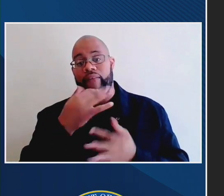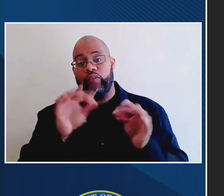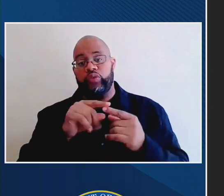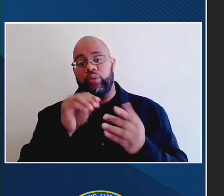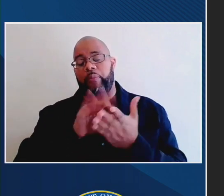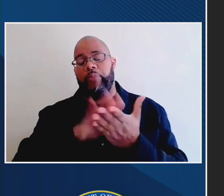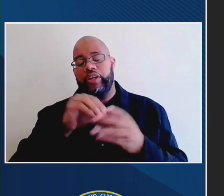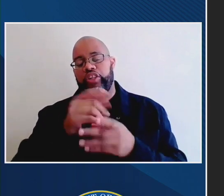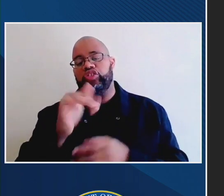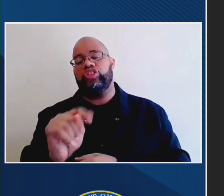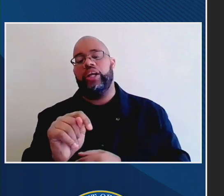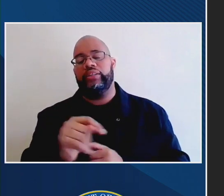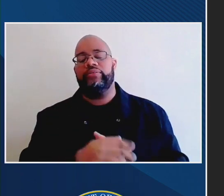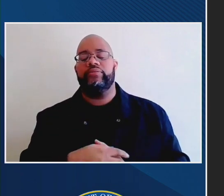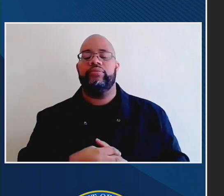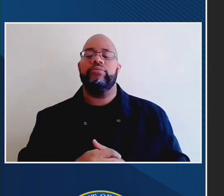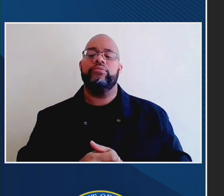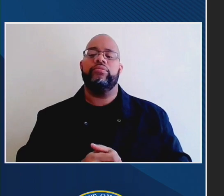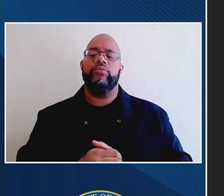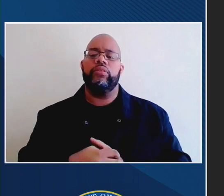chat to